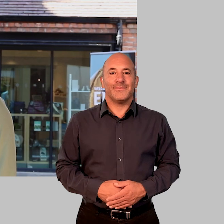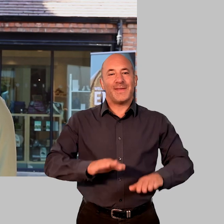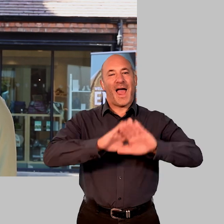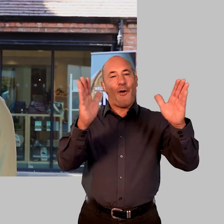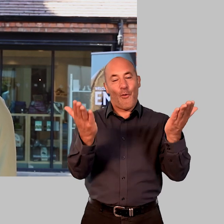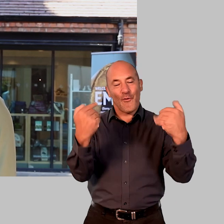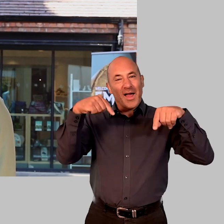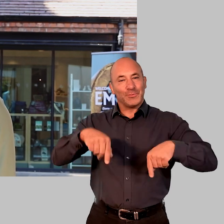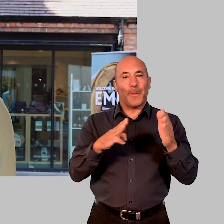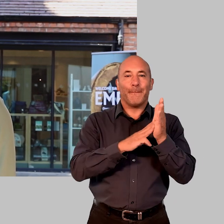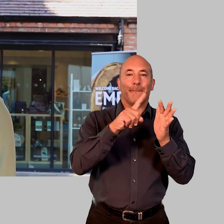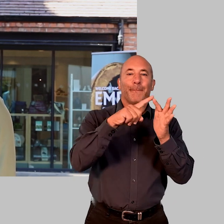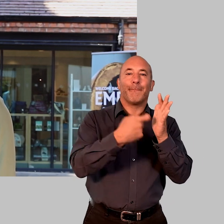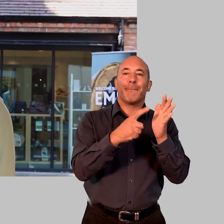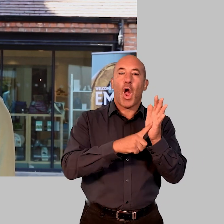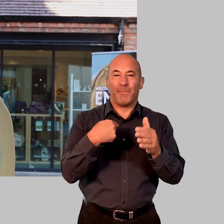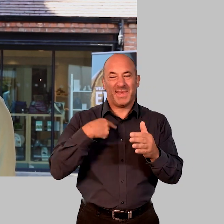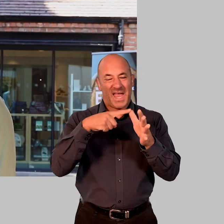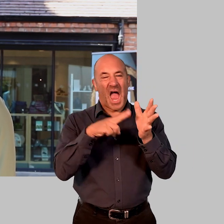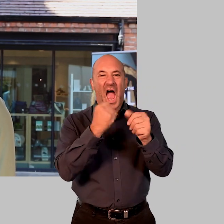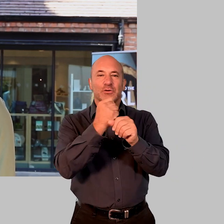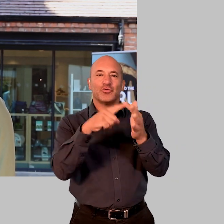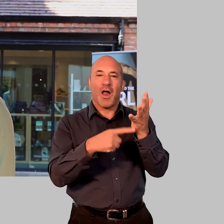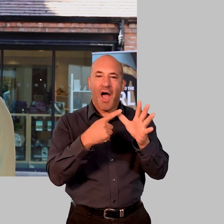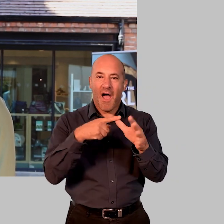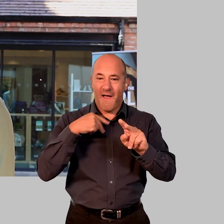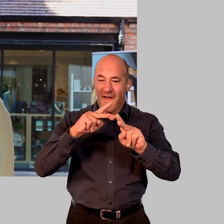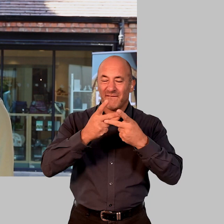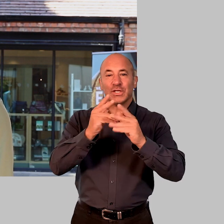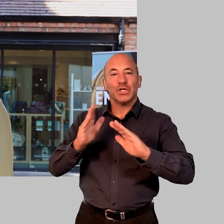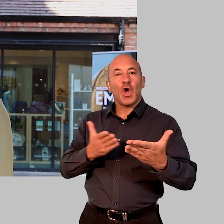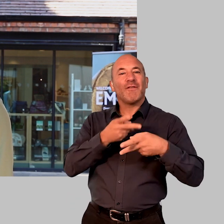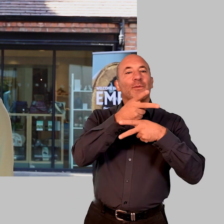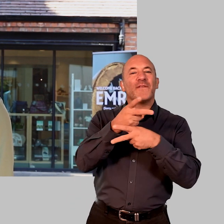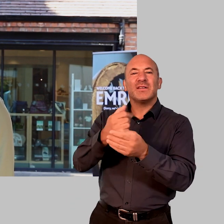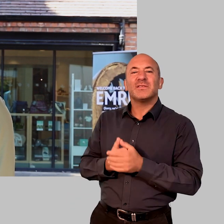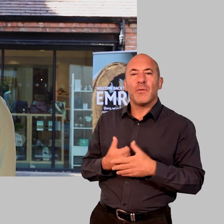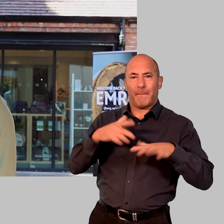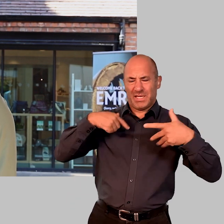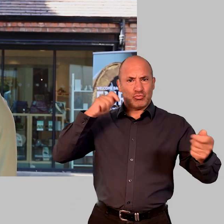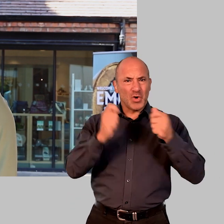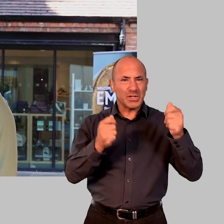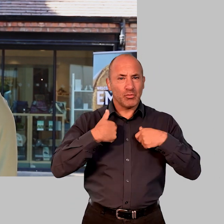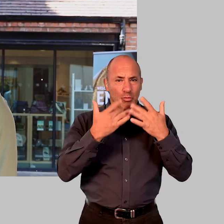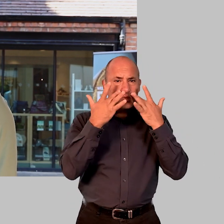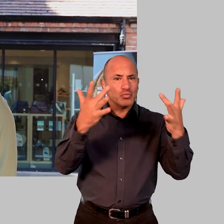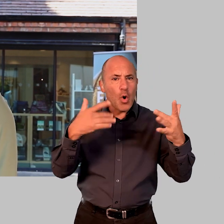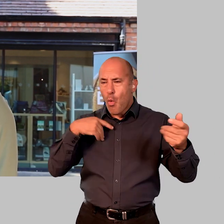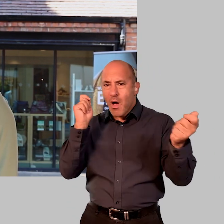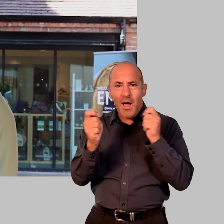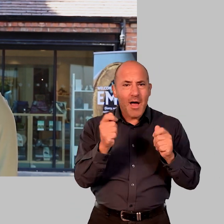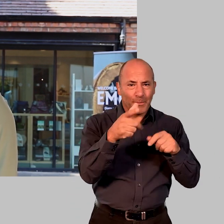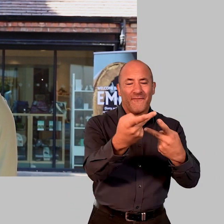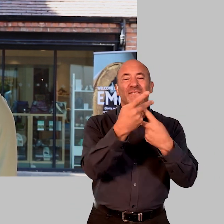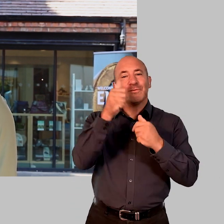Hello, welcome back to the MERL. I'm Angela, I'm the Visitor Services Supervisor. I'd like to show you some changes that we've made to